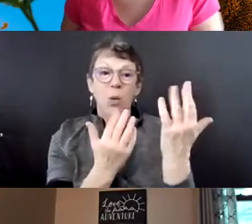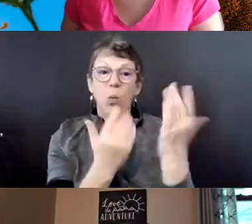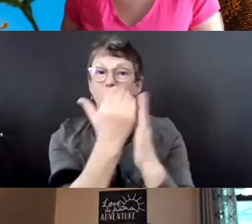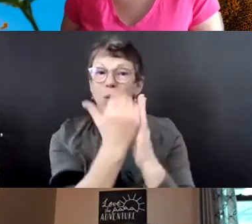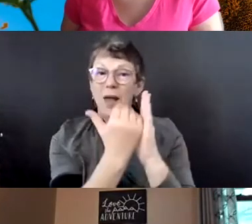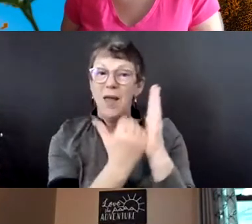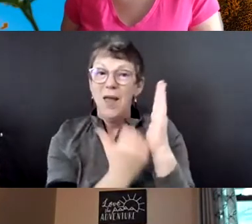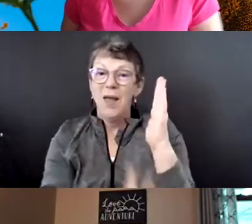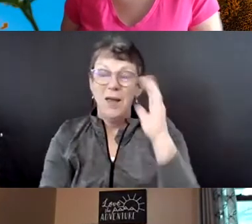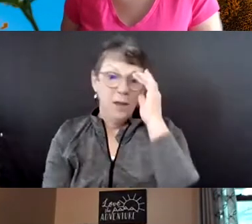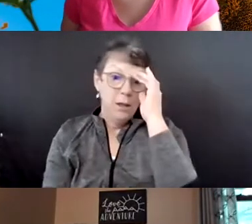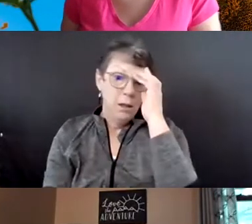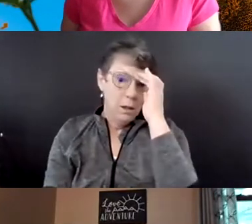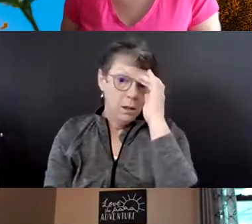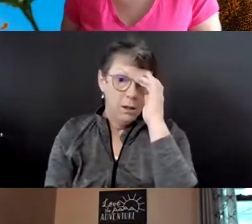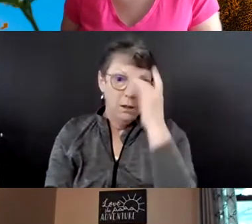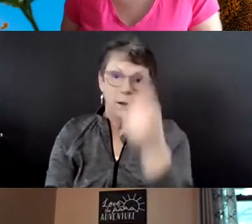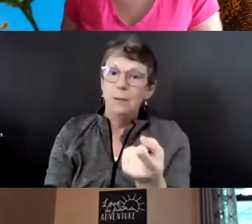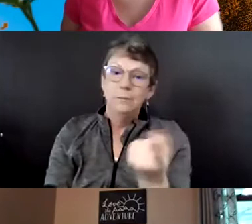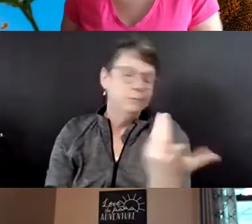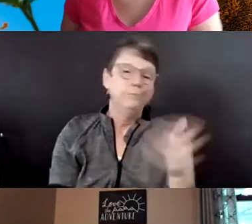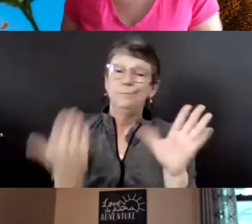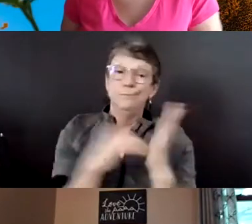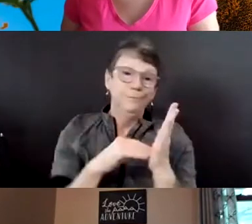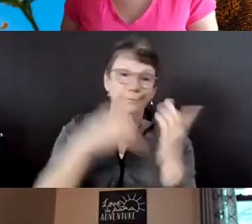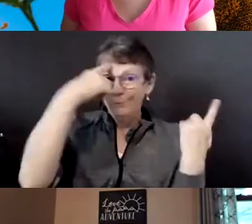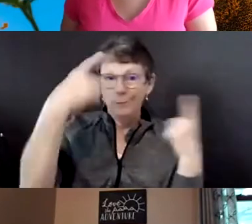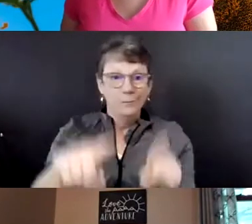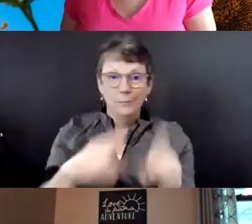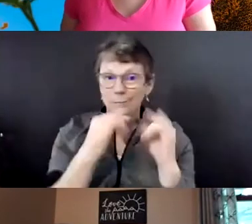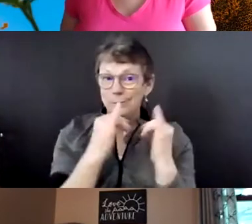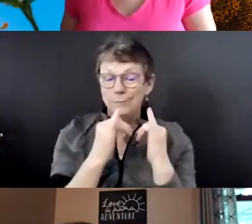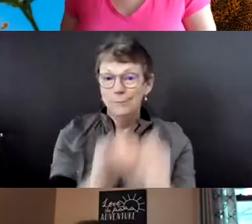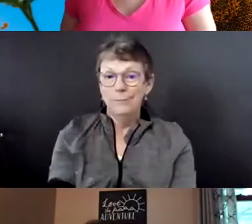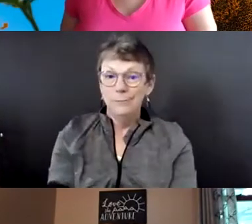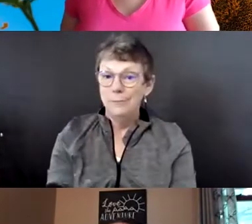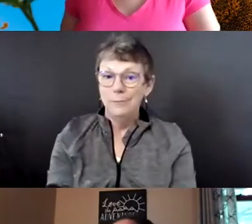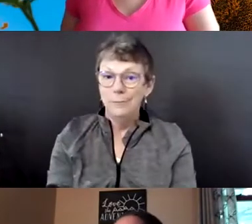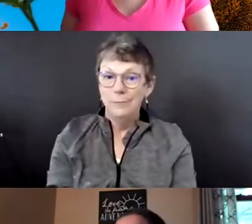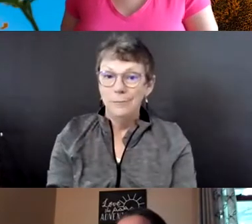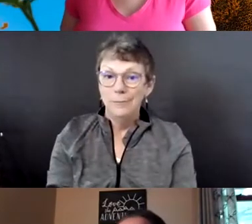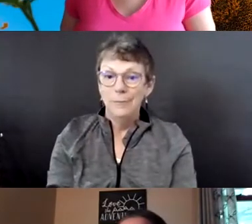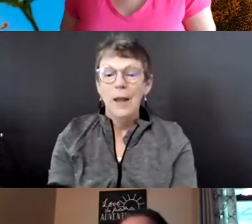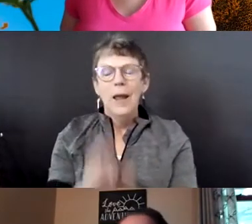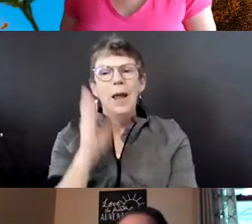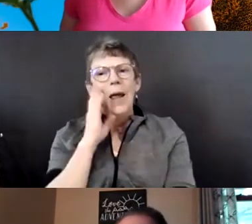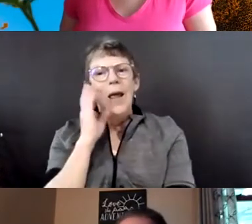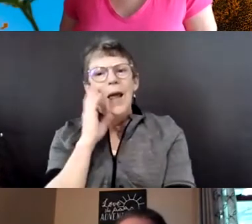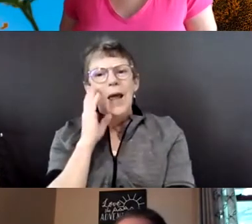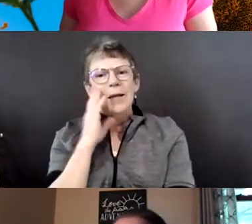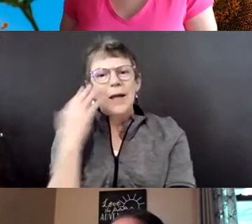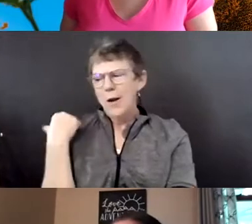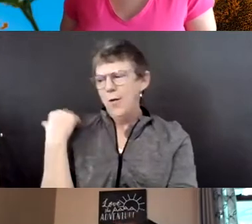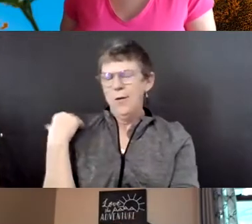Yeah, I just agree completely. I would also, again, going back to an earlier discussion we had, given our